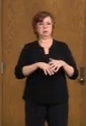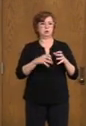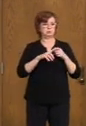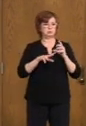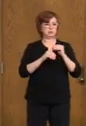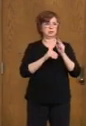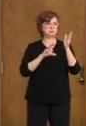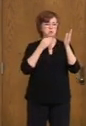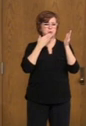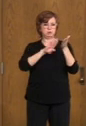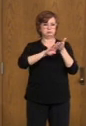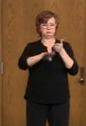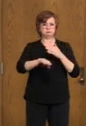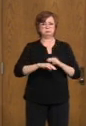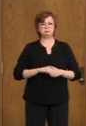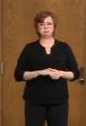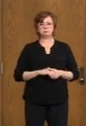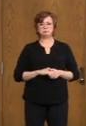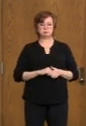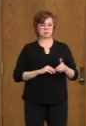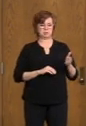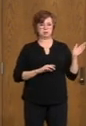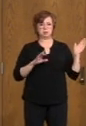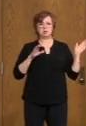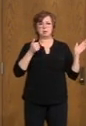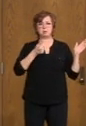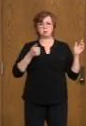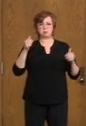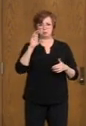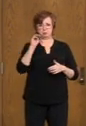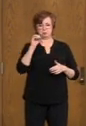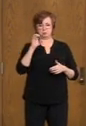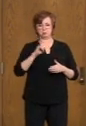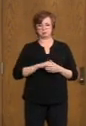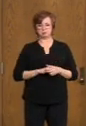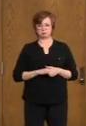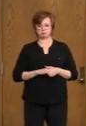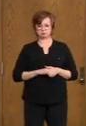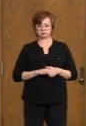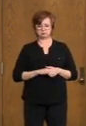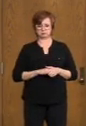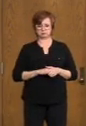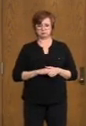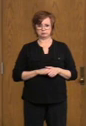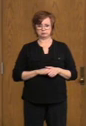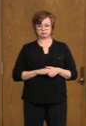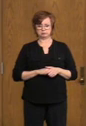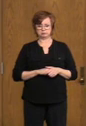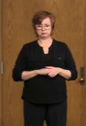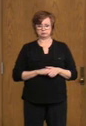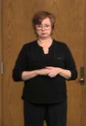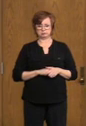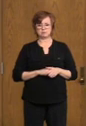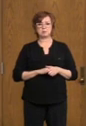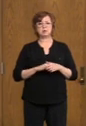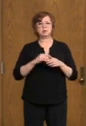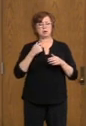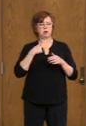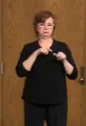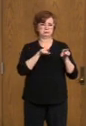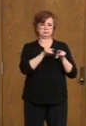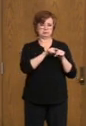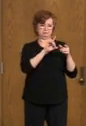I don't. Dr. Shahab covered it. And I would just reiterate in many ways what Dr. Shahab has said. The active case count